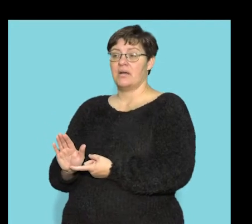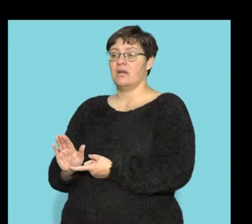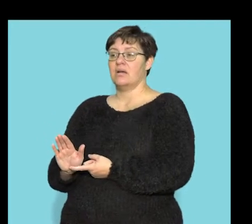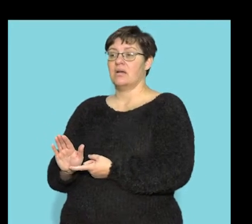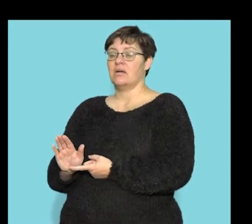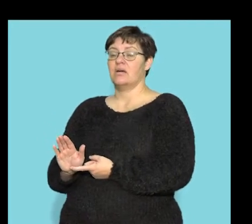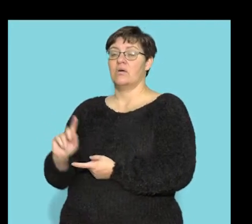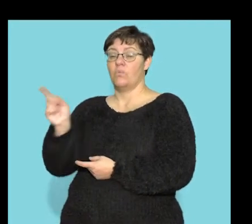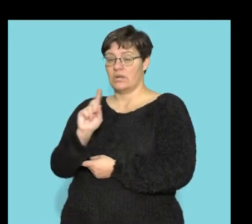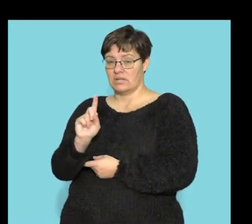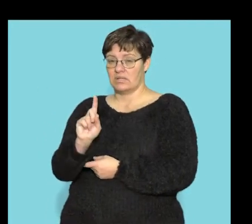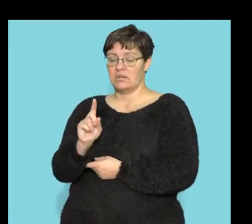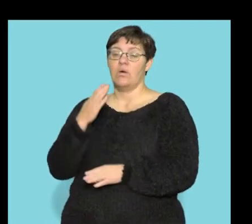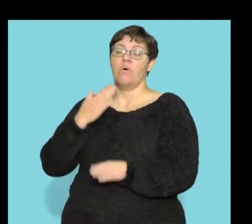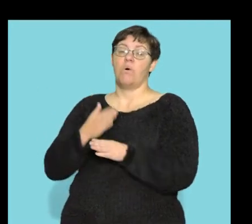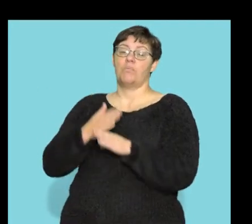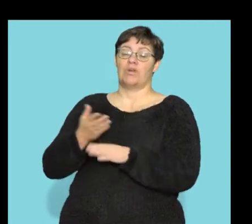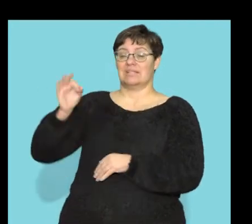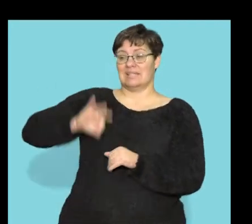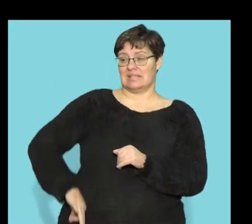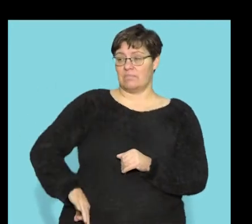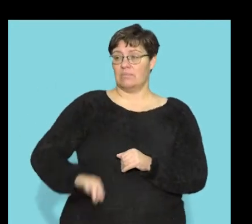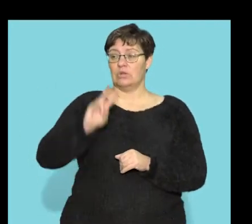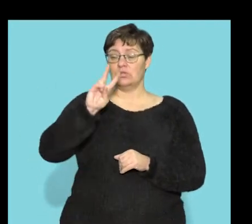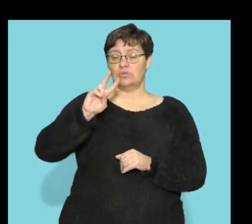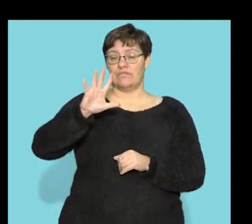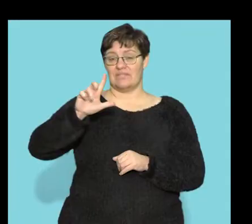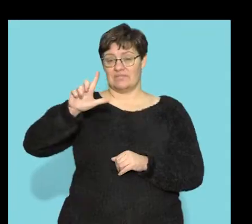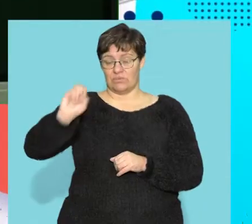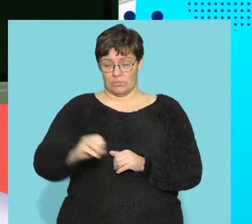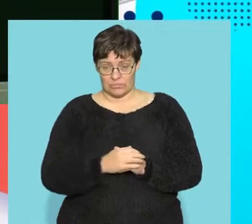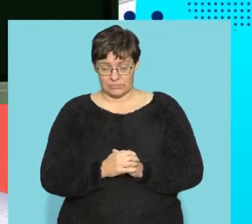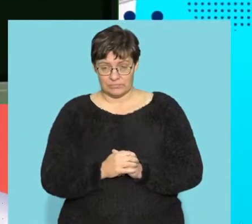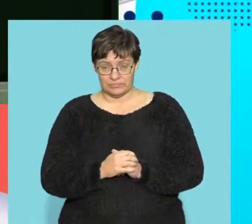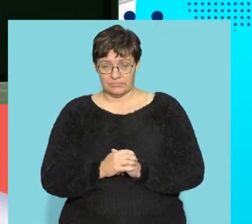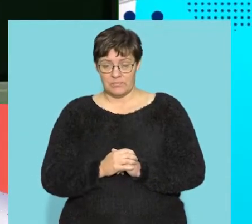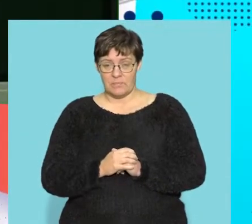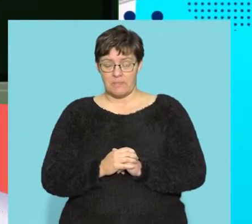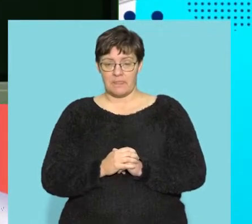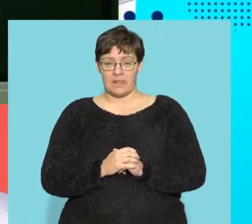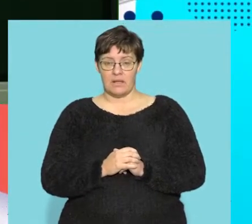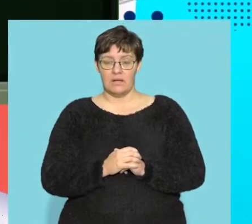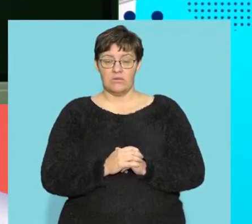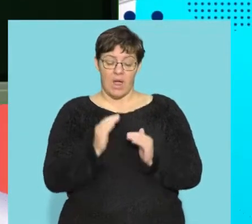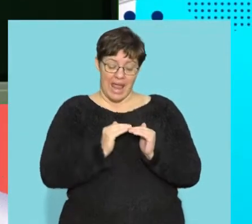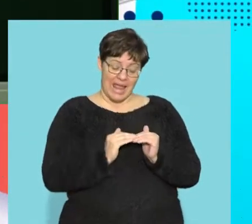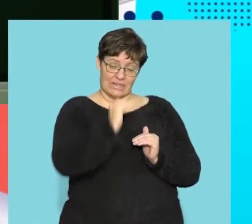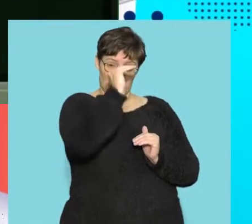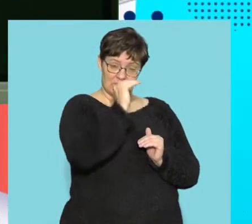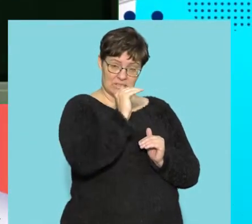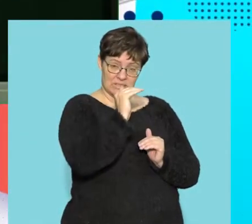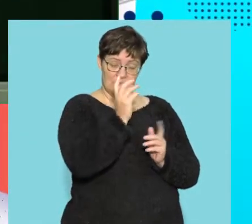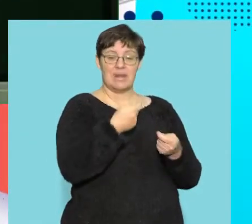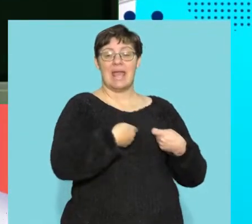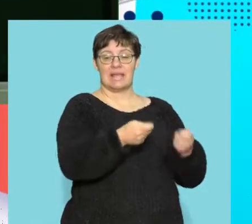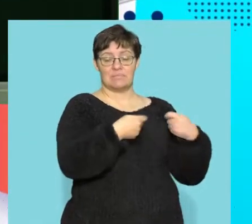under my operating income. Keep that in mind. When you're increasing your provision, it's an expense.